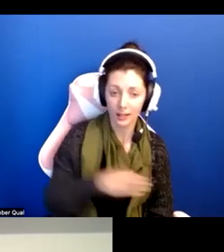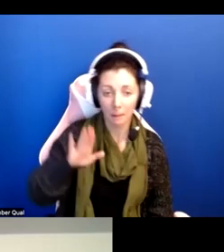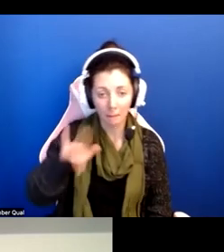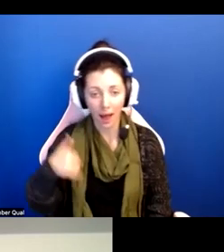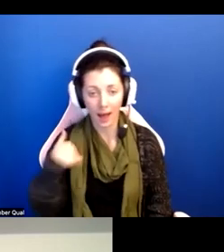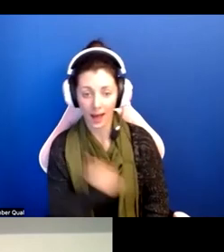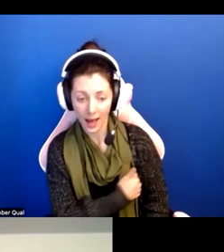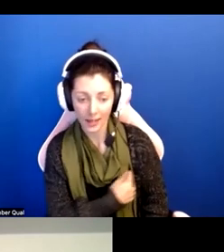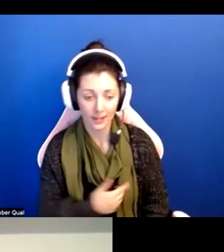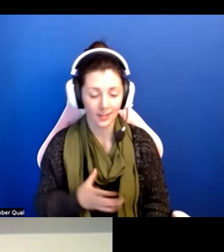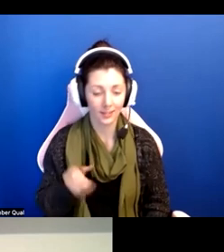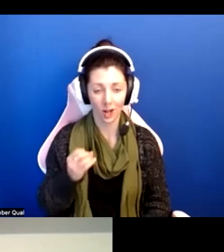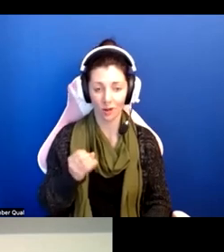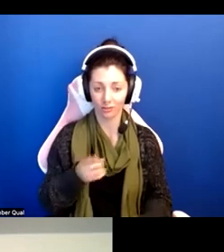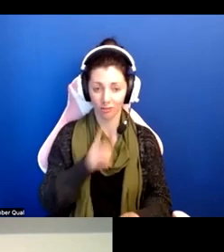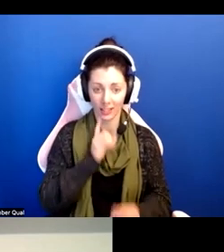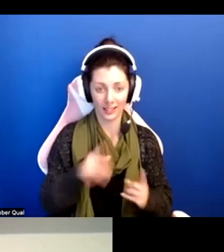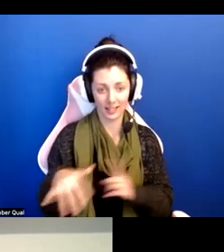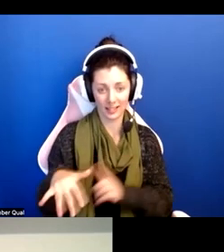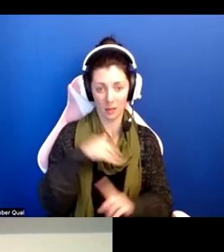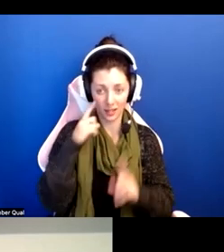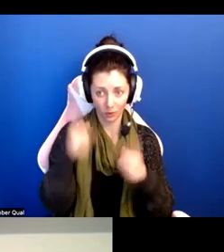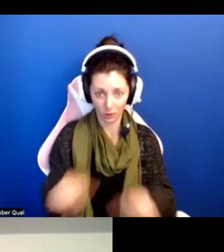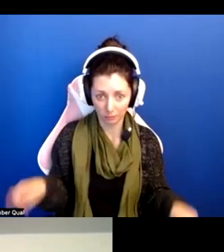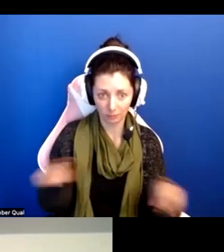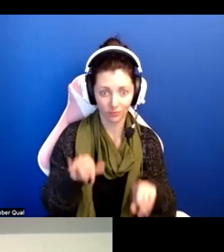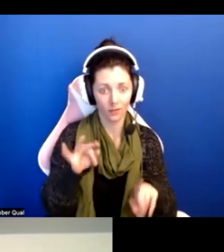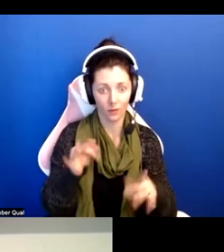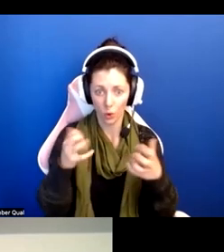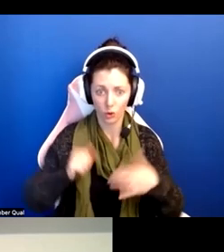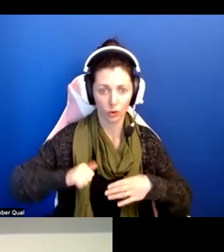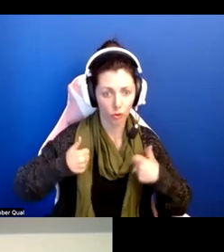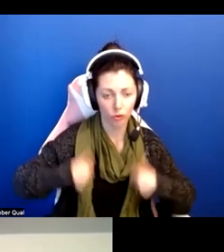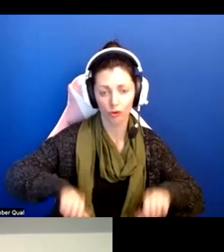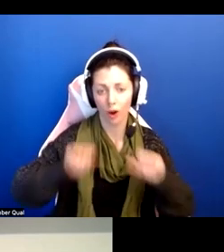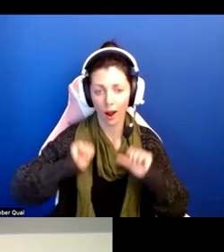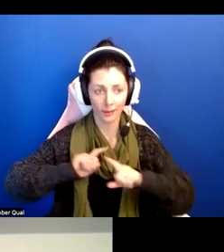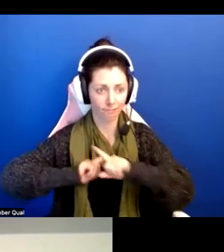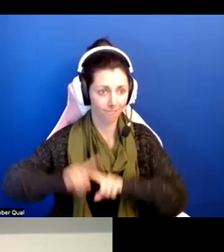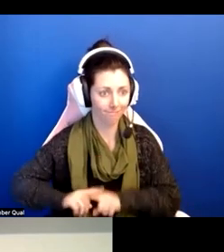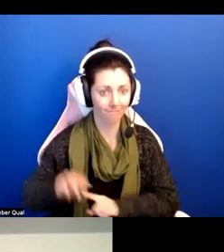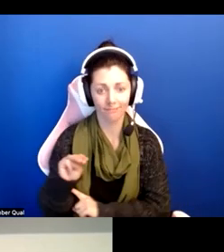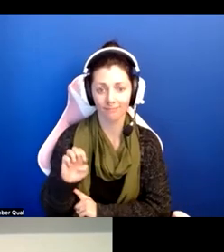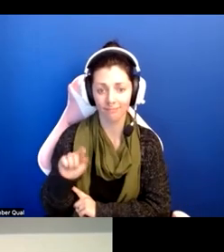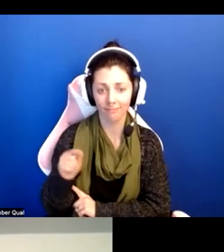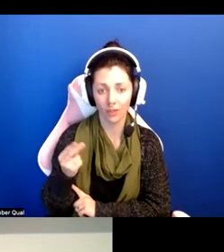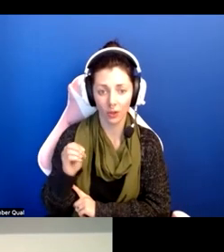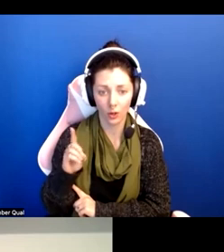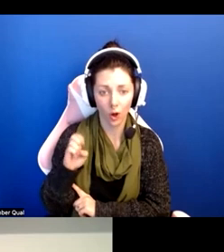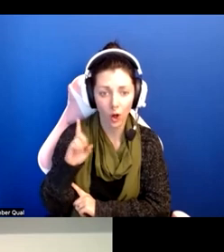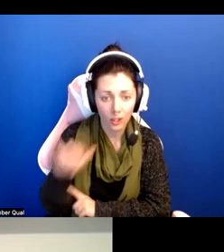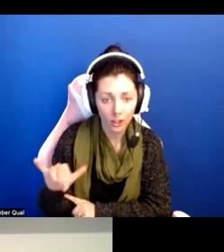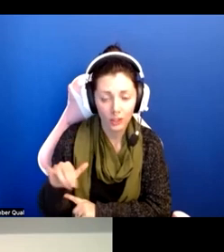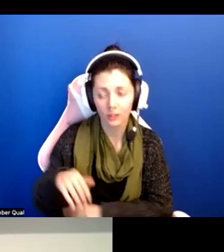kind of figure something out. Like maybe you want to try a methodology, or you want to try a score or see